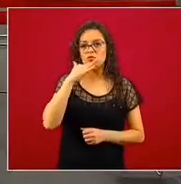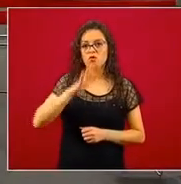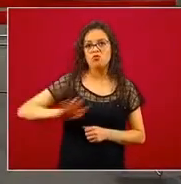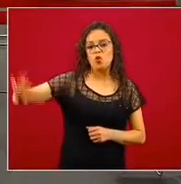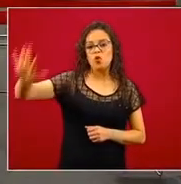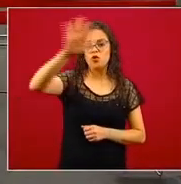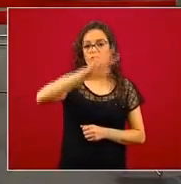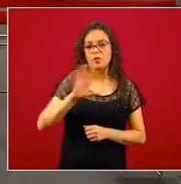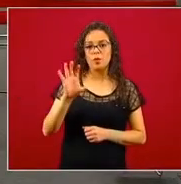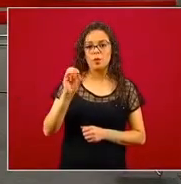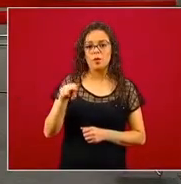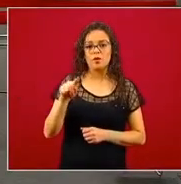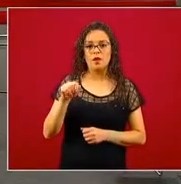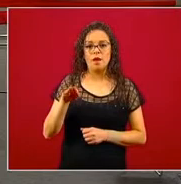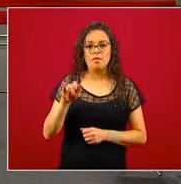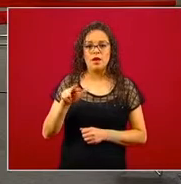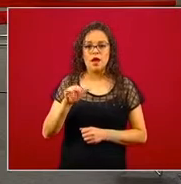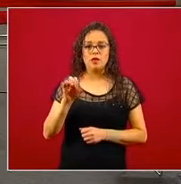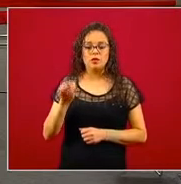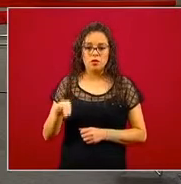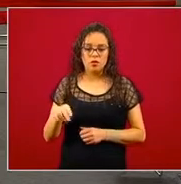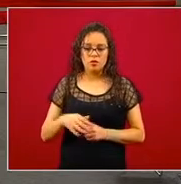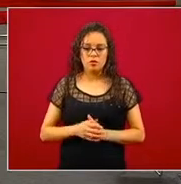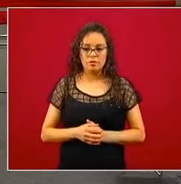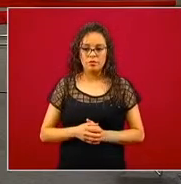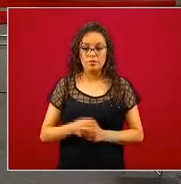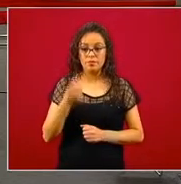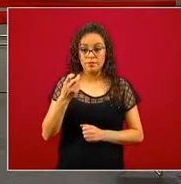reporter, it's been mentioned for many